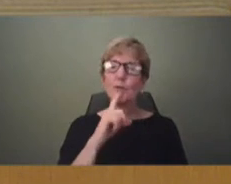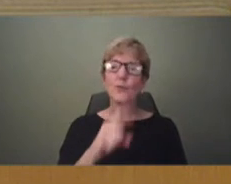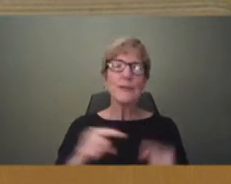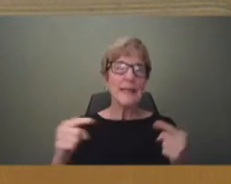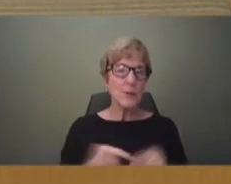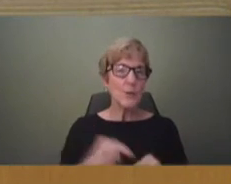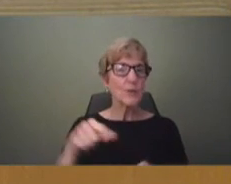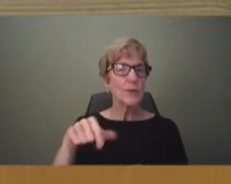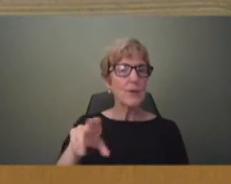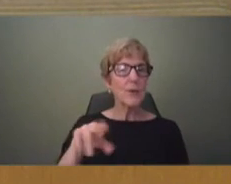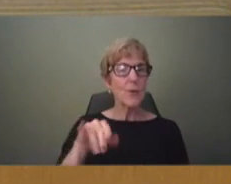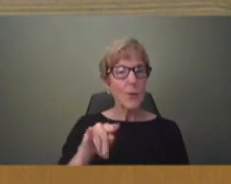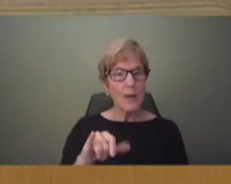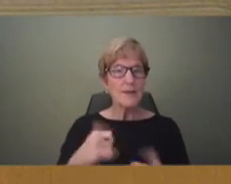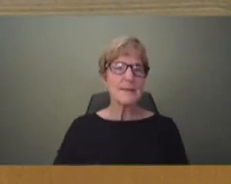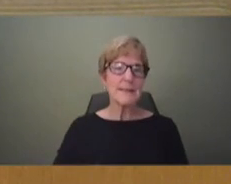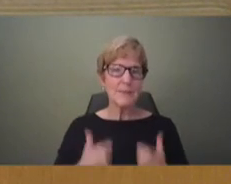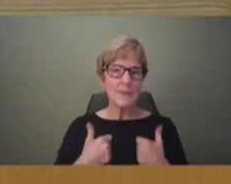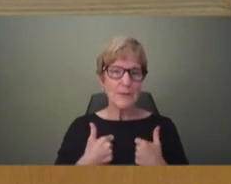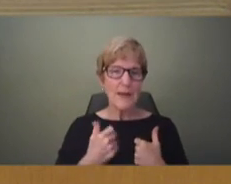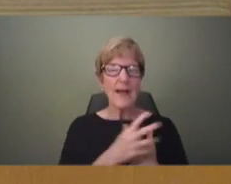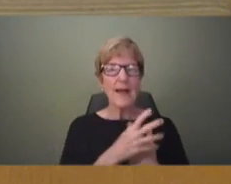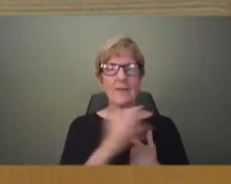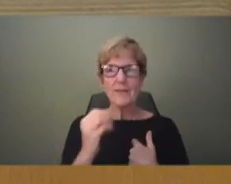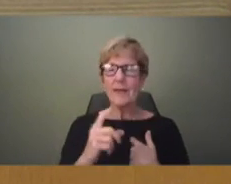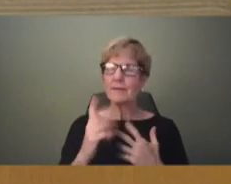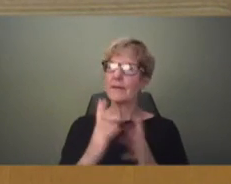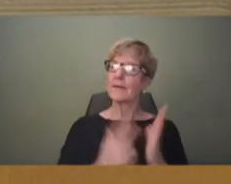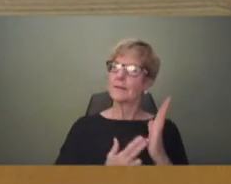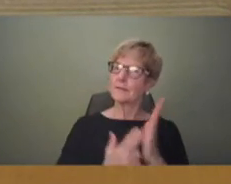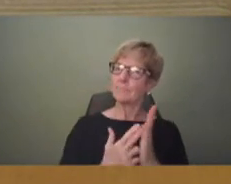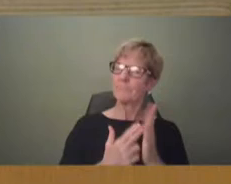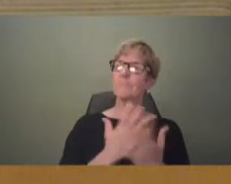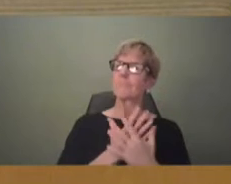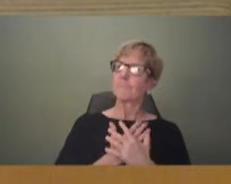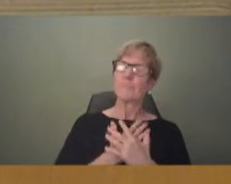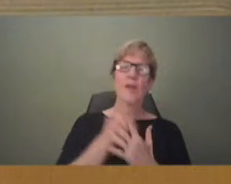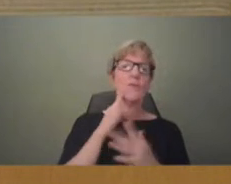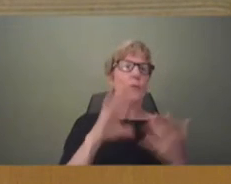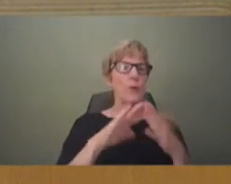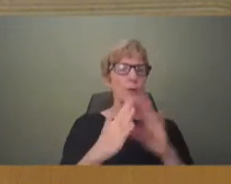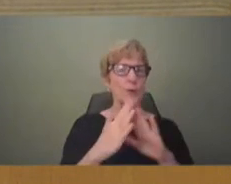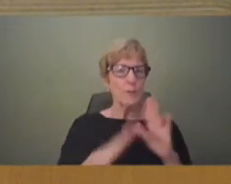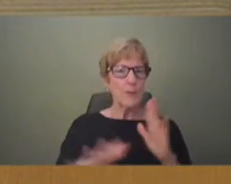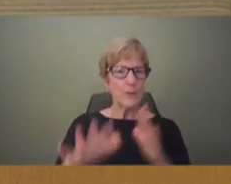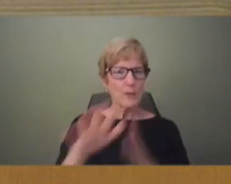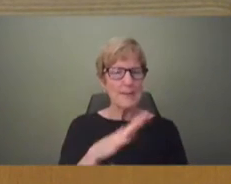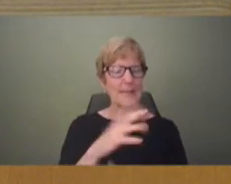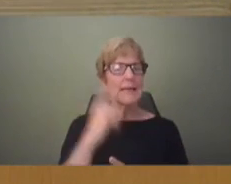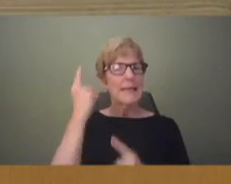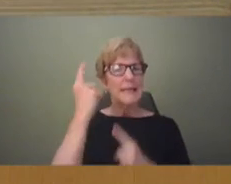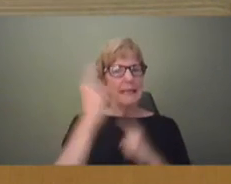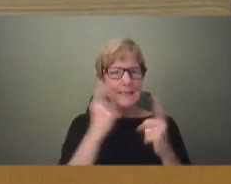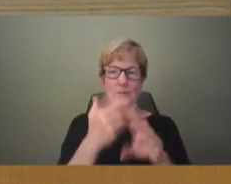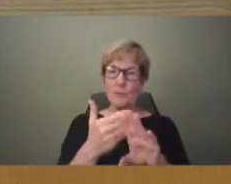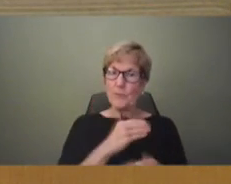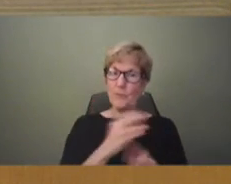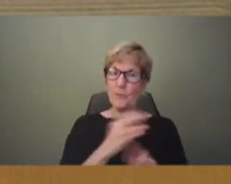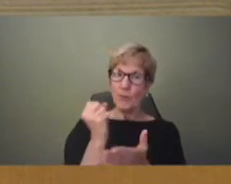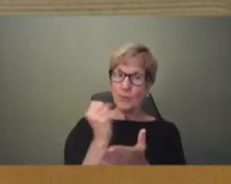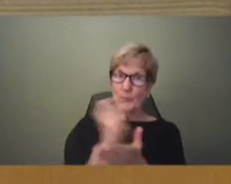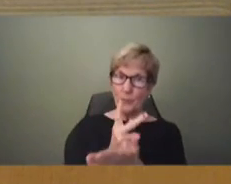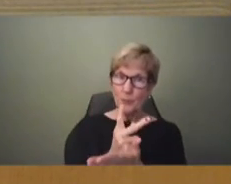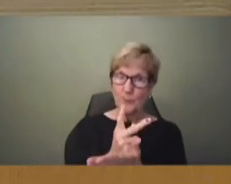of life and the Integrity of the community and I really urge you to consider uh before approving such